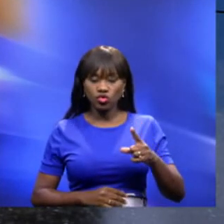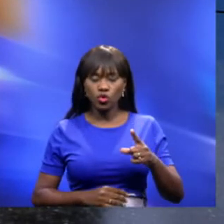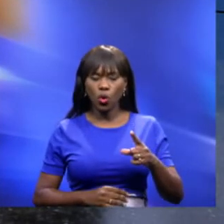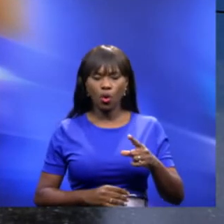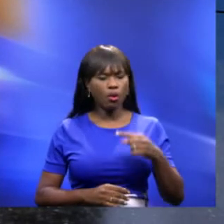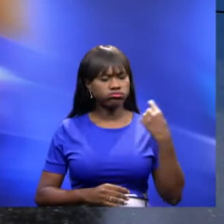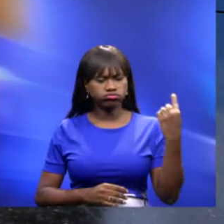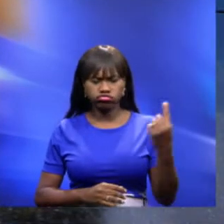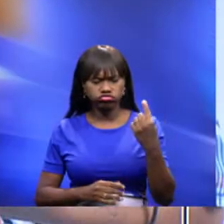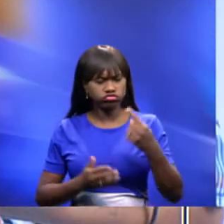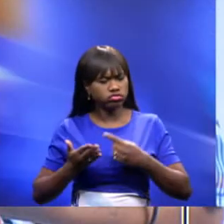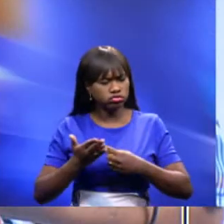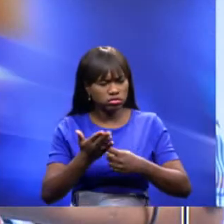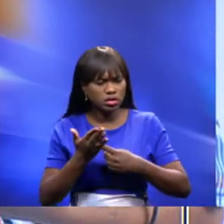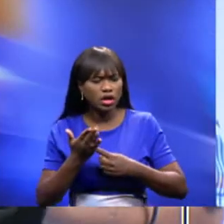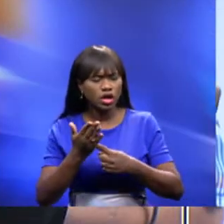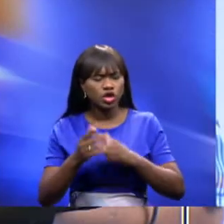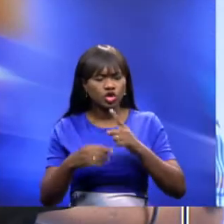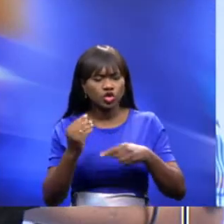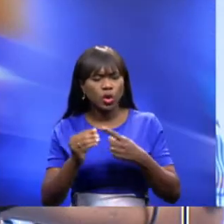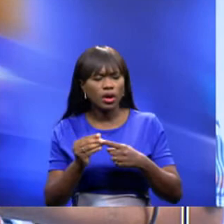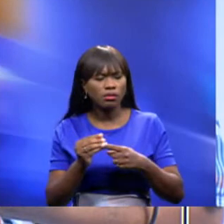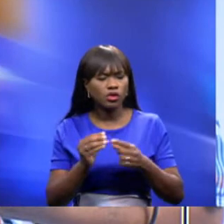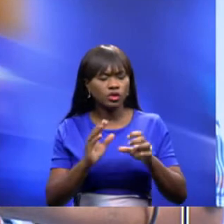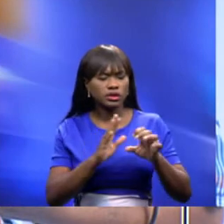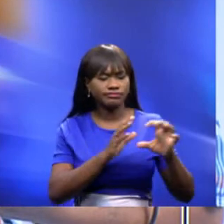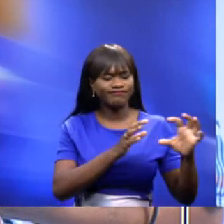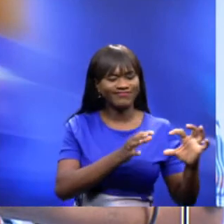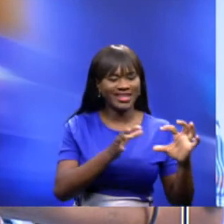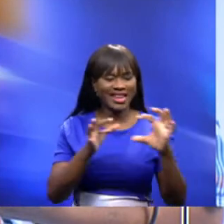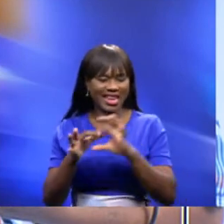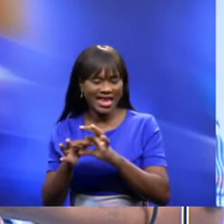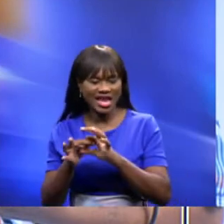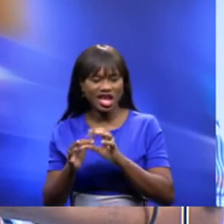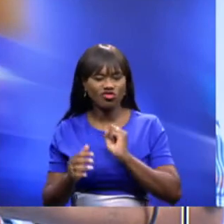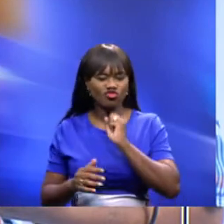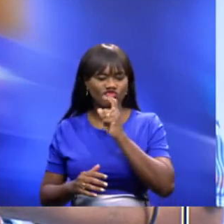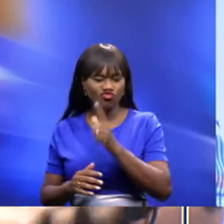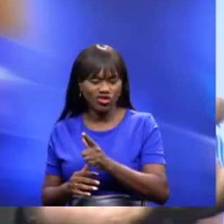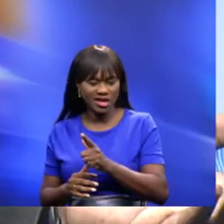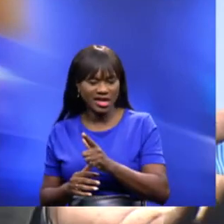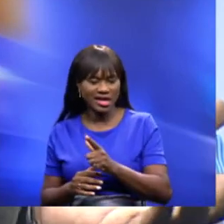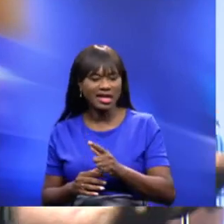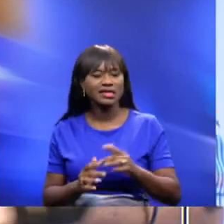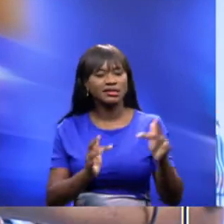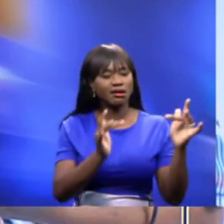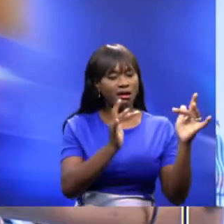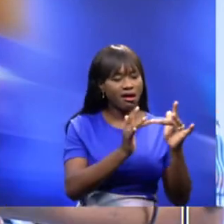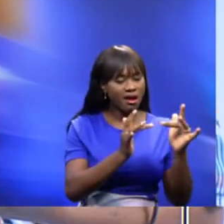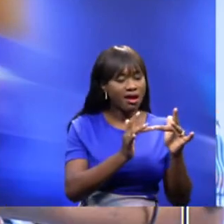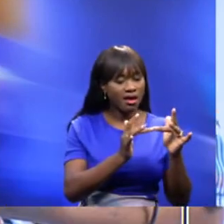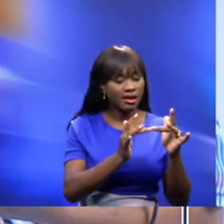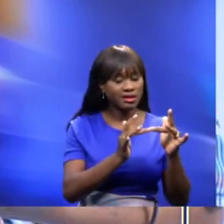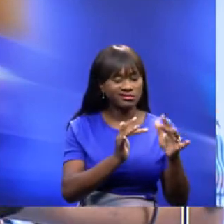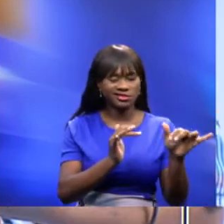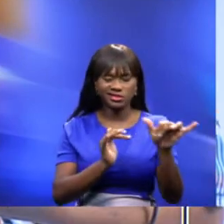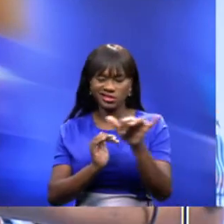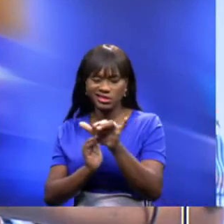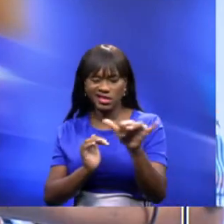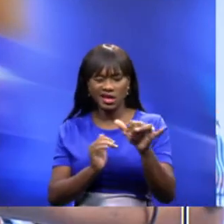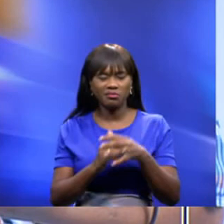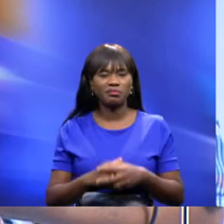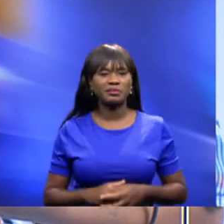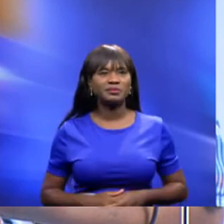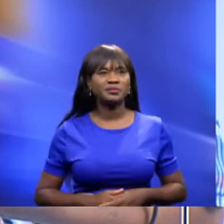analogy between the real and the virtual, and the movement from in-person to online. So at this point,